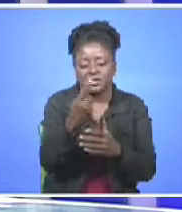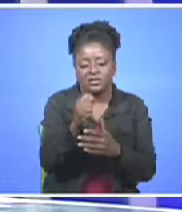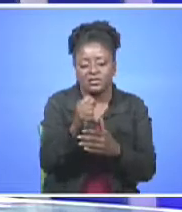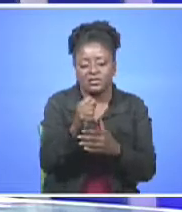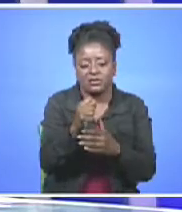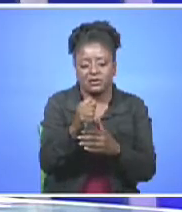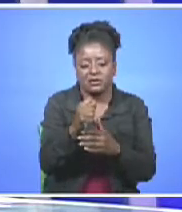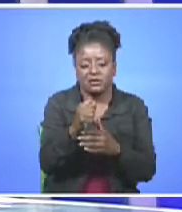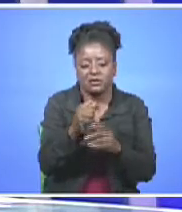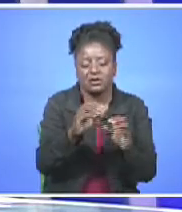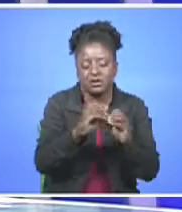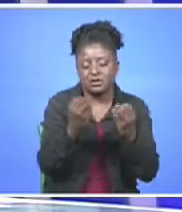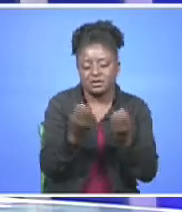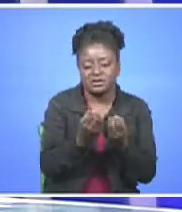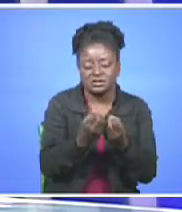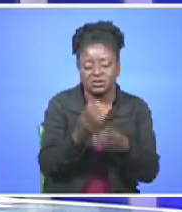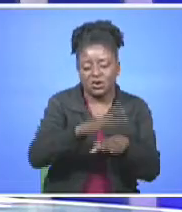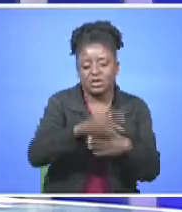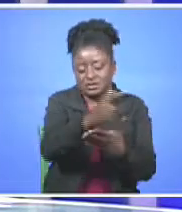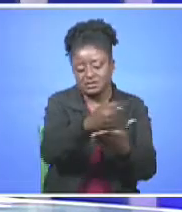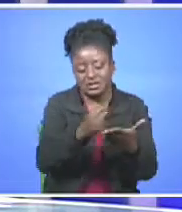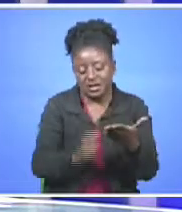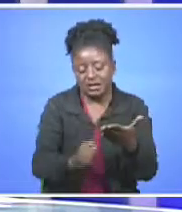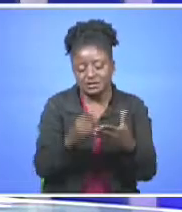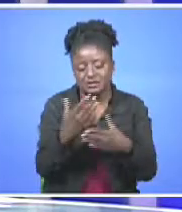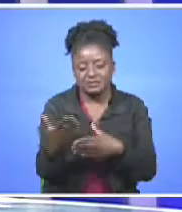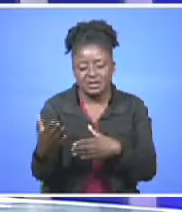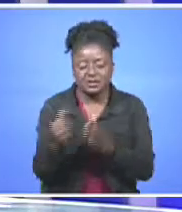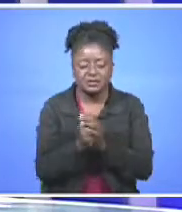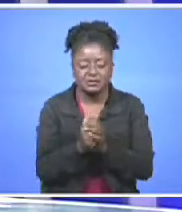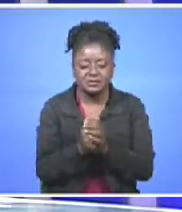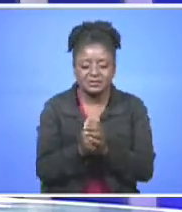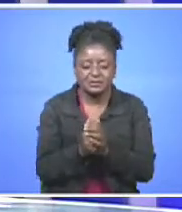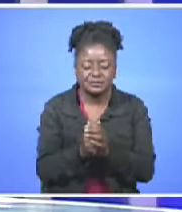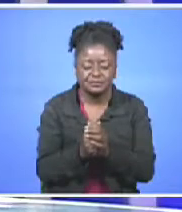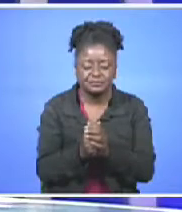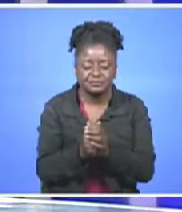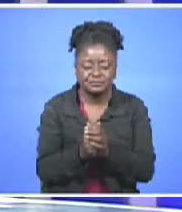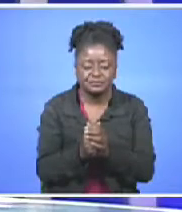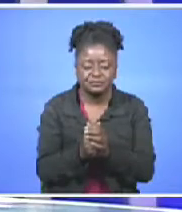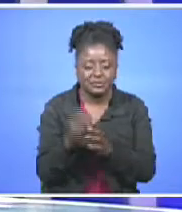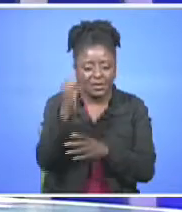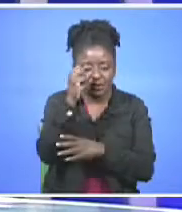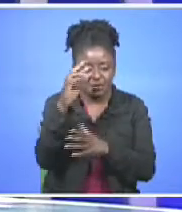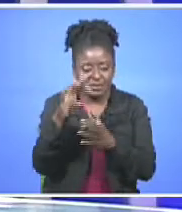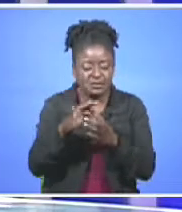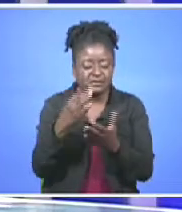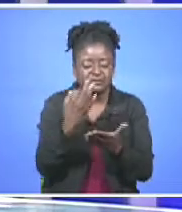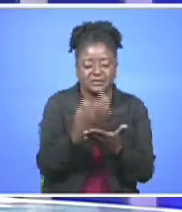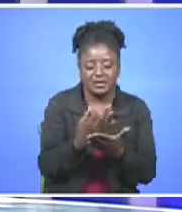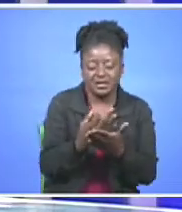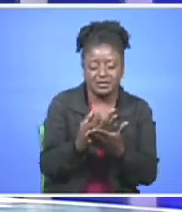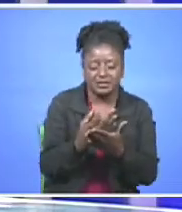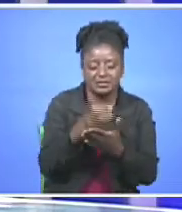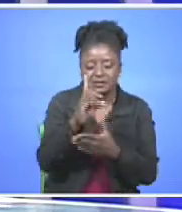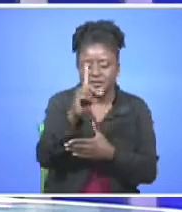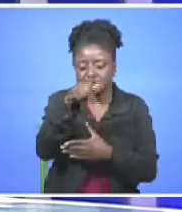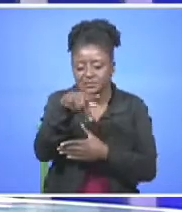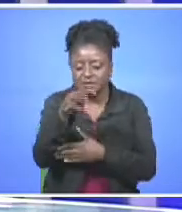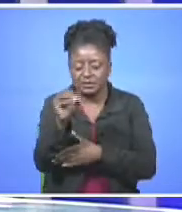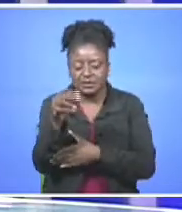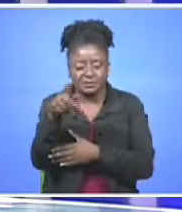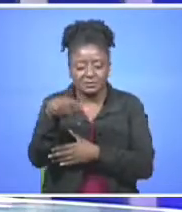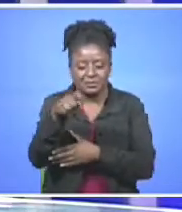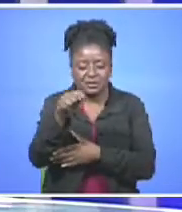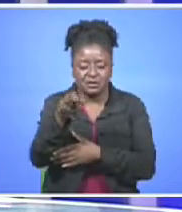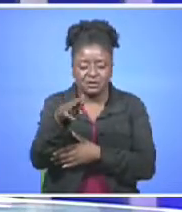Tuesday after receiving confirmation from the Secretariat of the Code of Conduct Group. Minister of Finance, Deputy Prime Minister Peter